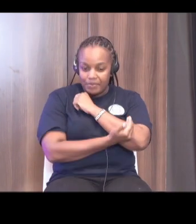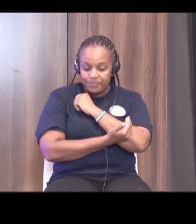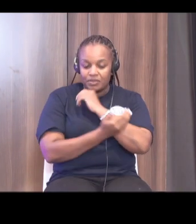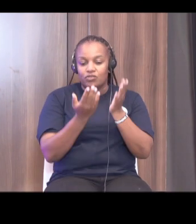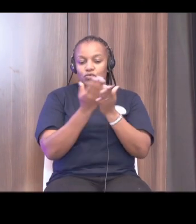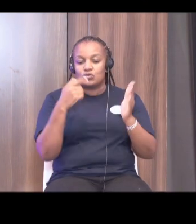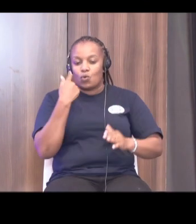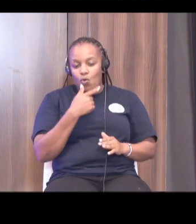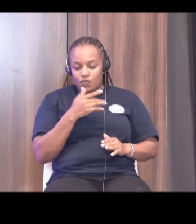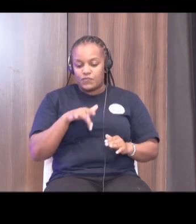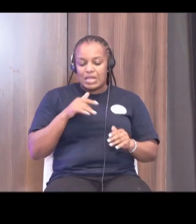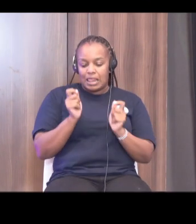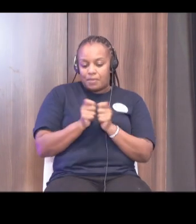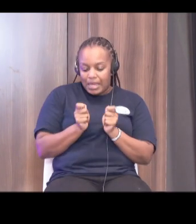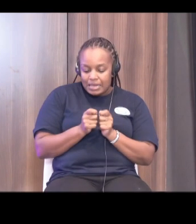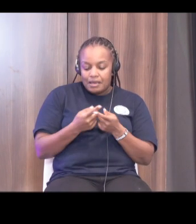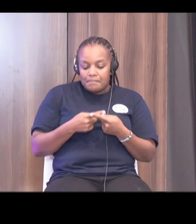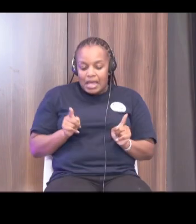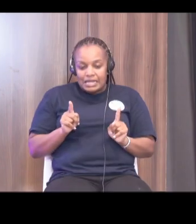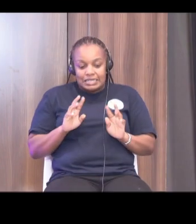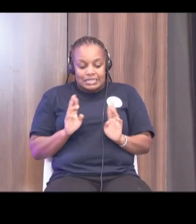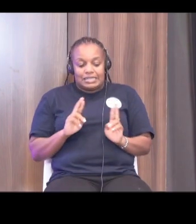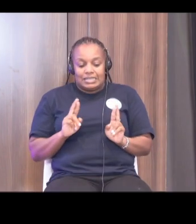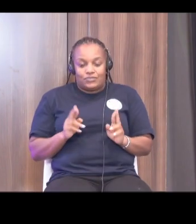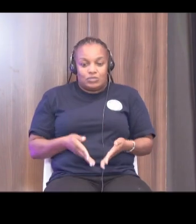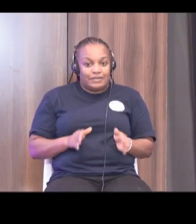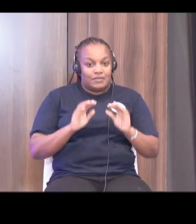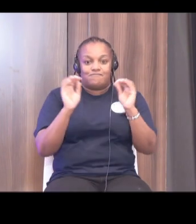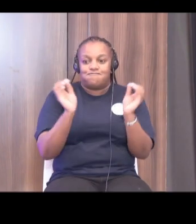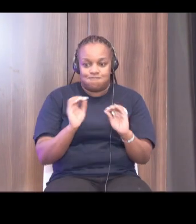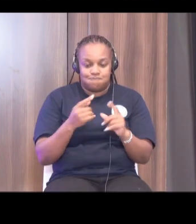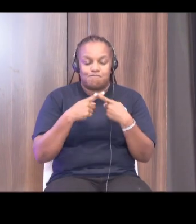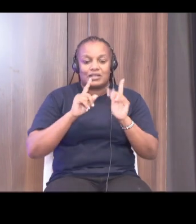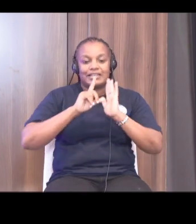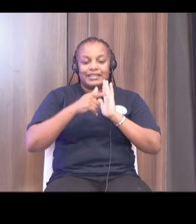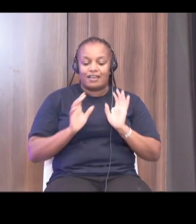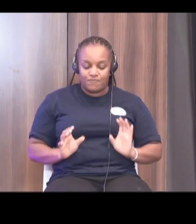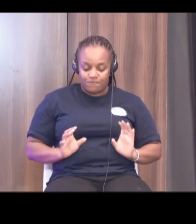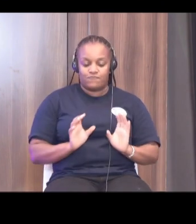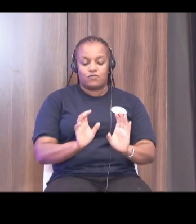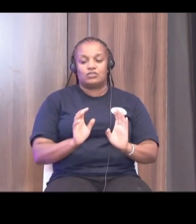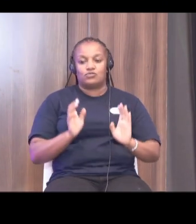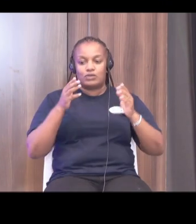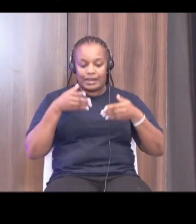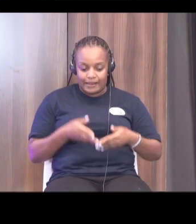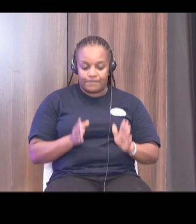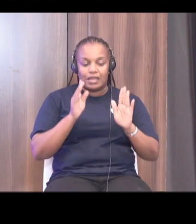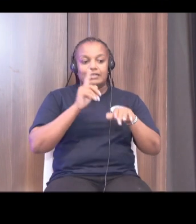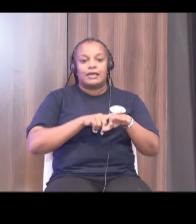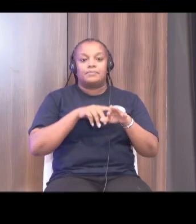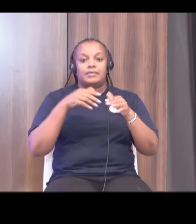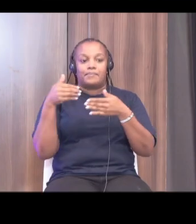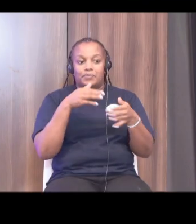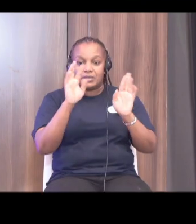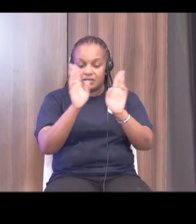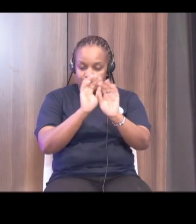preterm labor but delivers at term, versus preterm delivery, they do deliver preterm babies. And